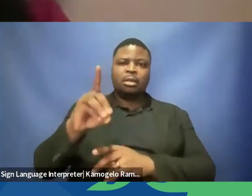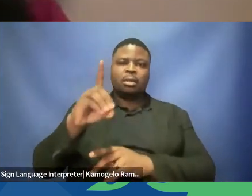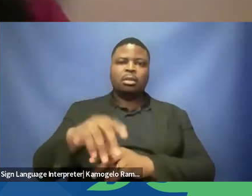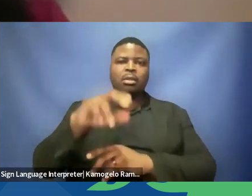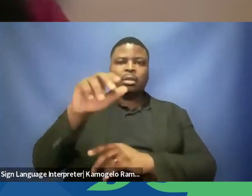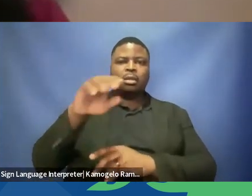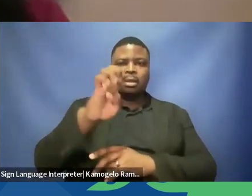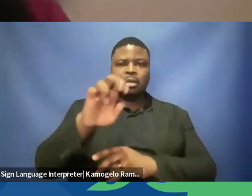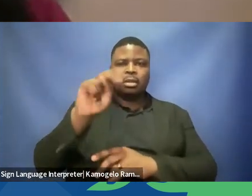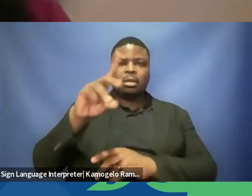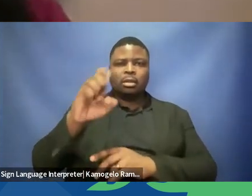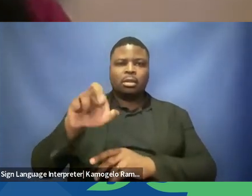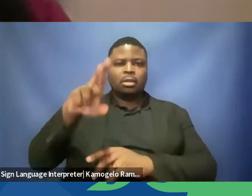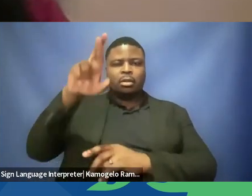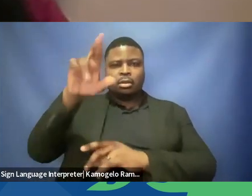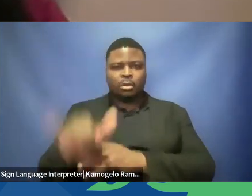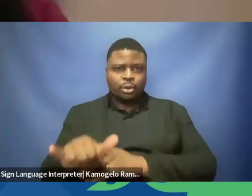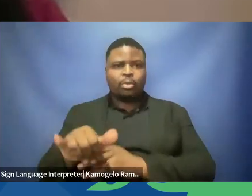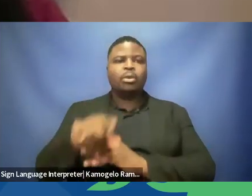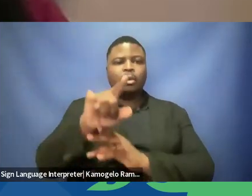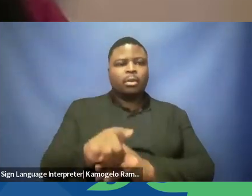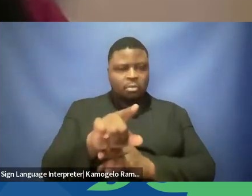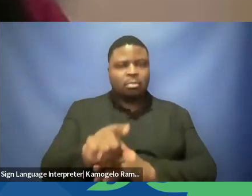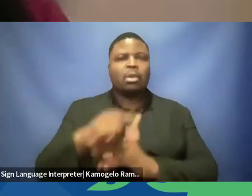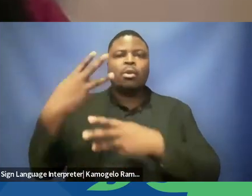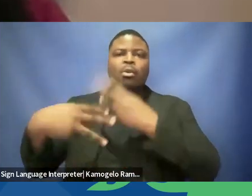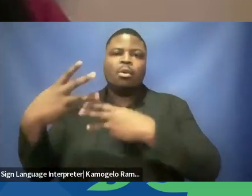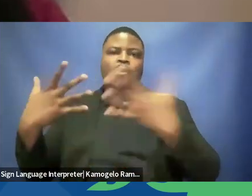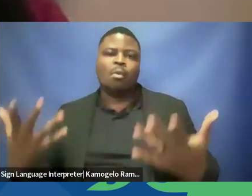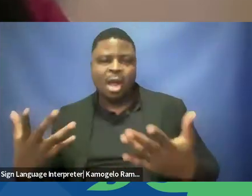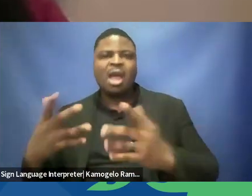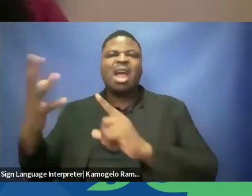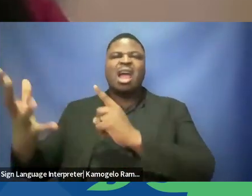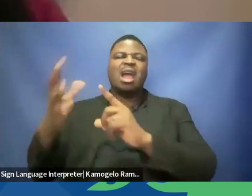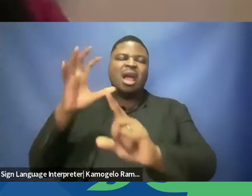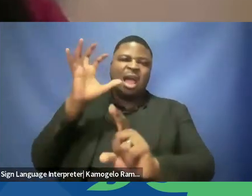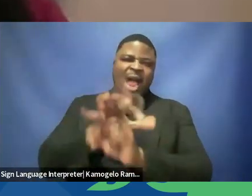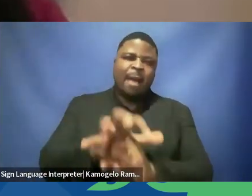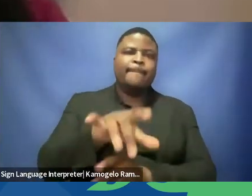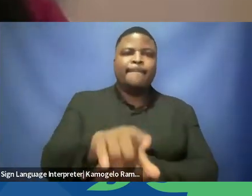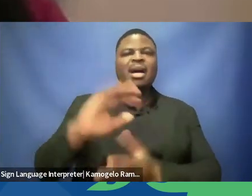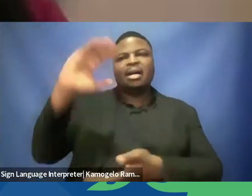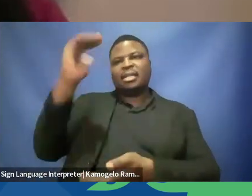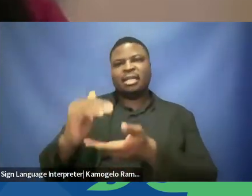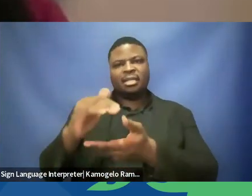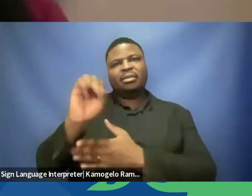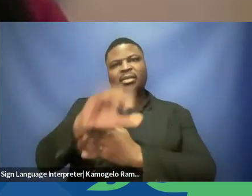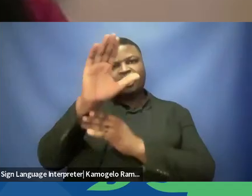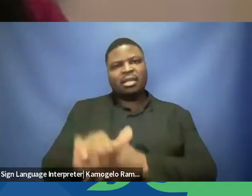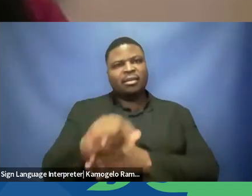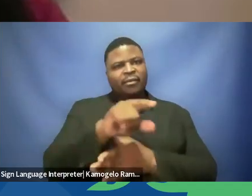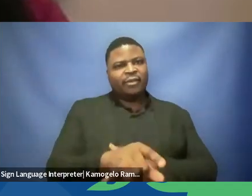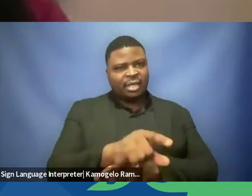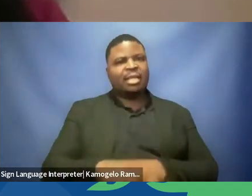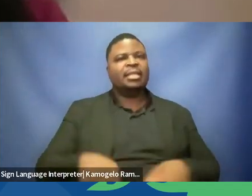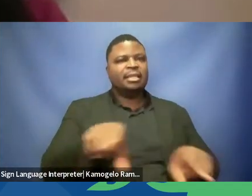medical doctor by training who works in harm reduction research, programs and policy in South Africa and in the